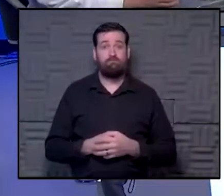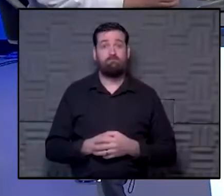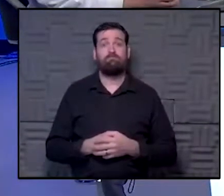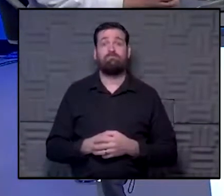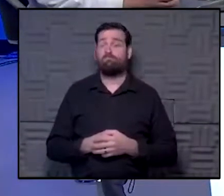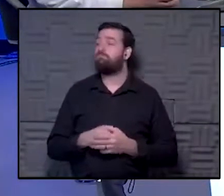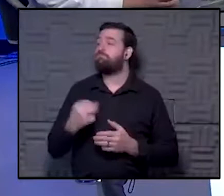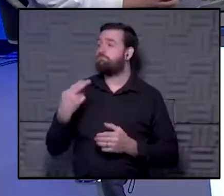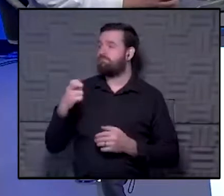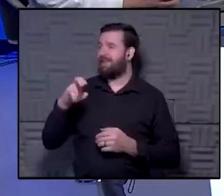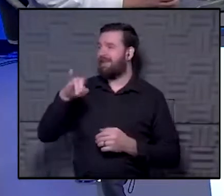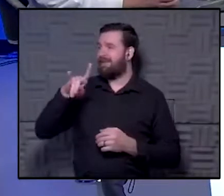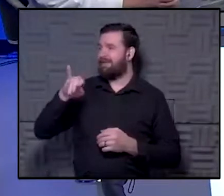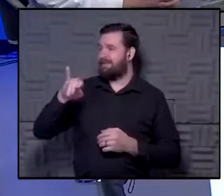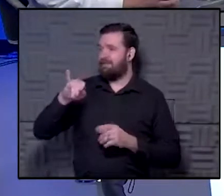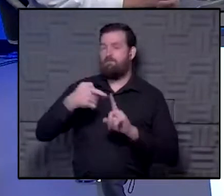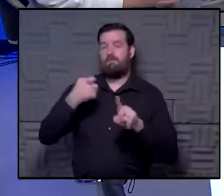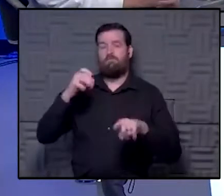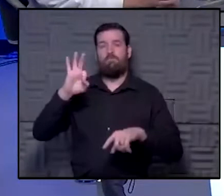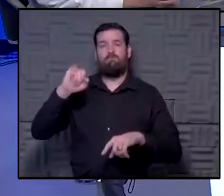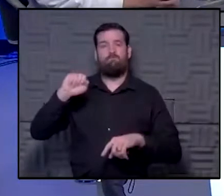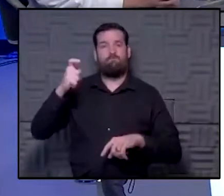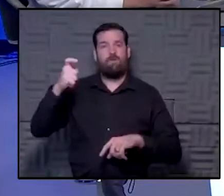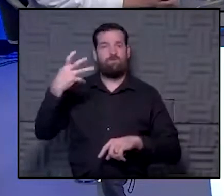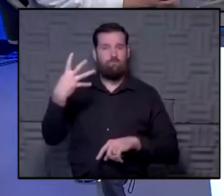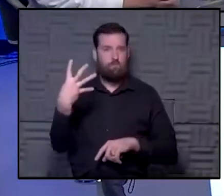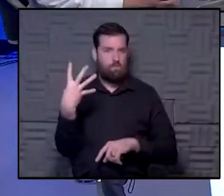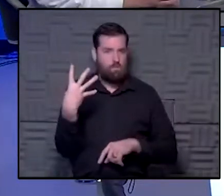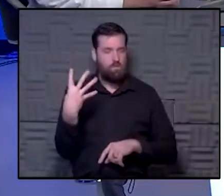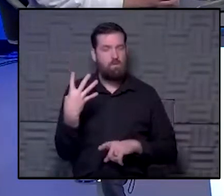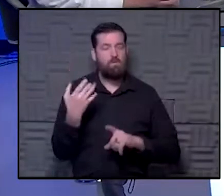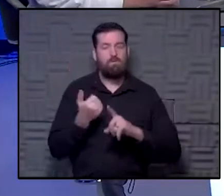All right. Fox 4 wants to know,